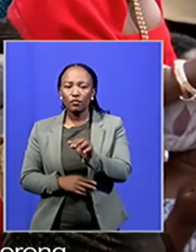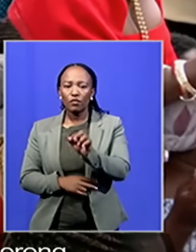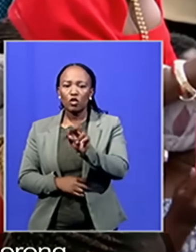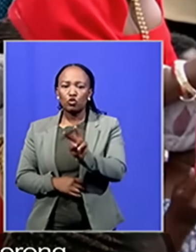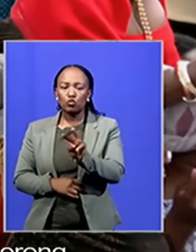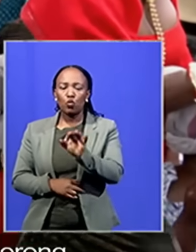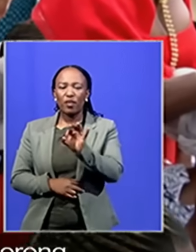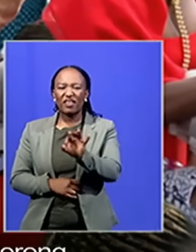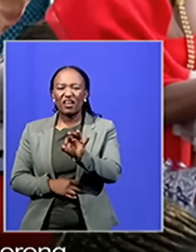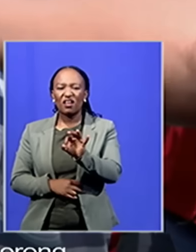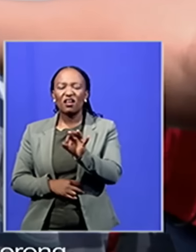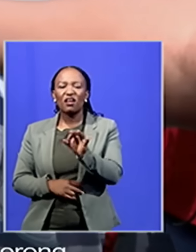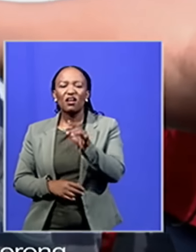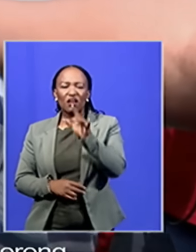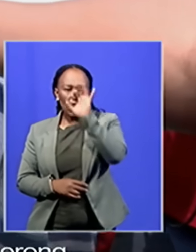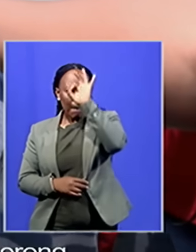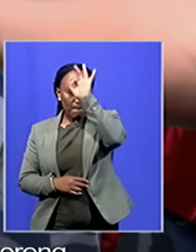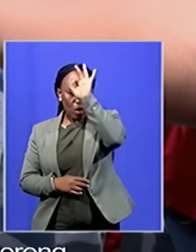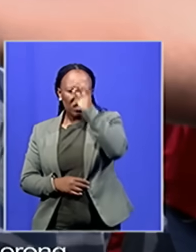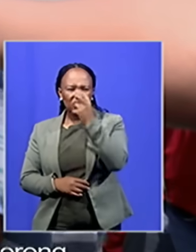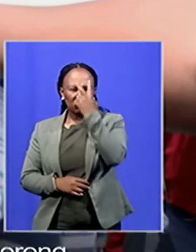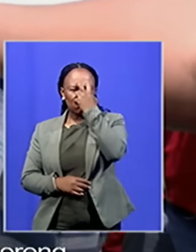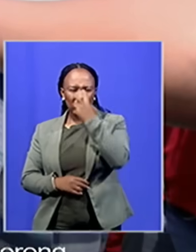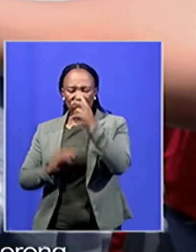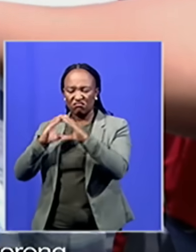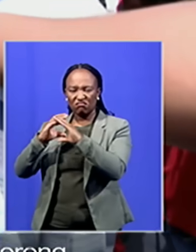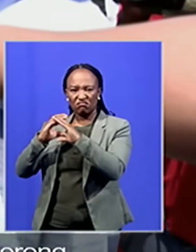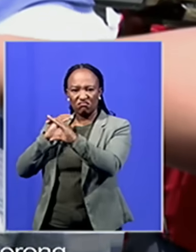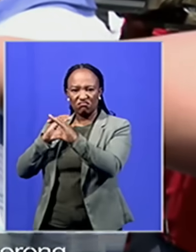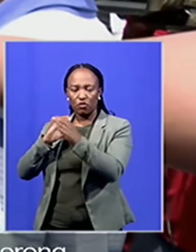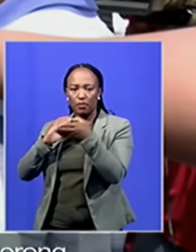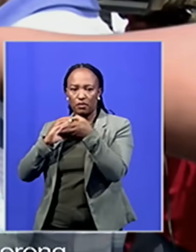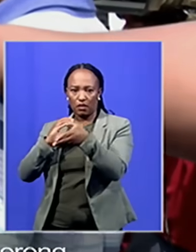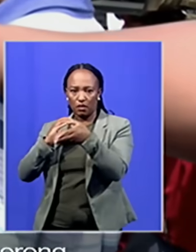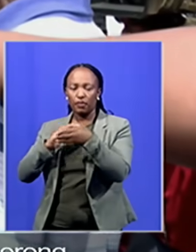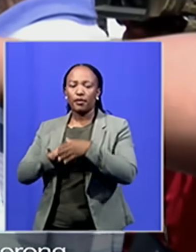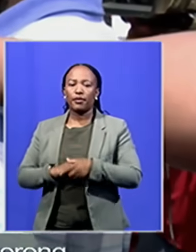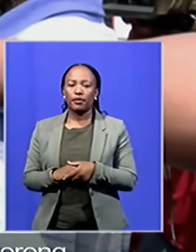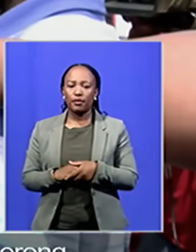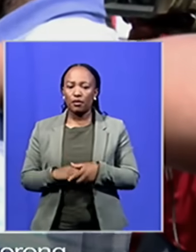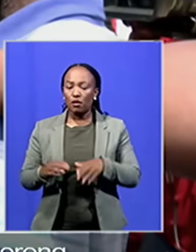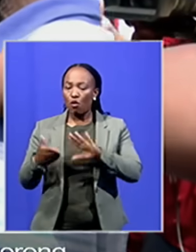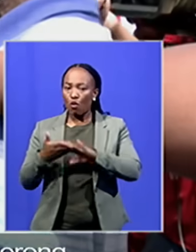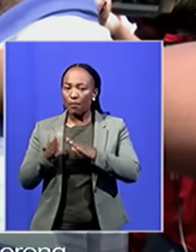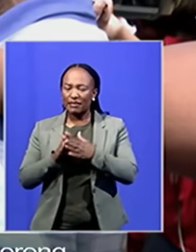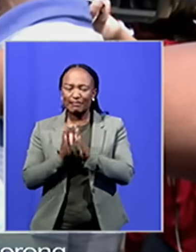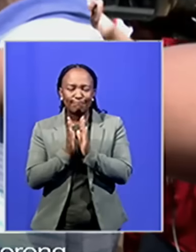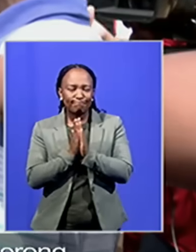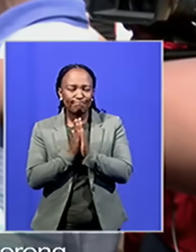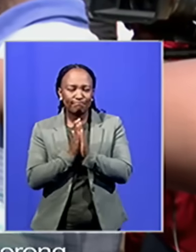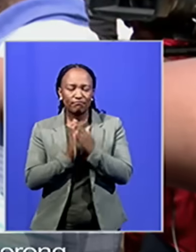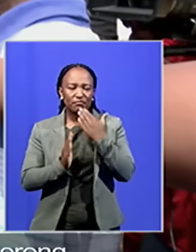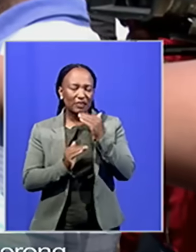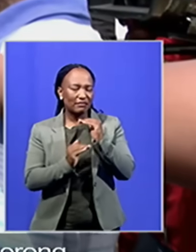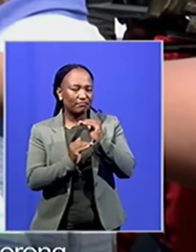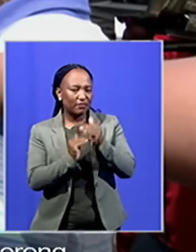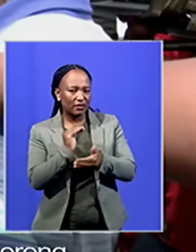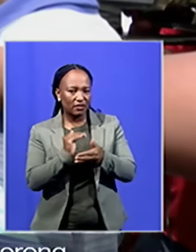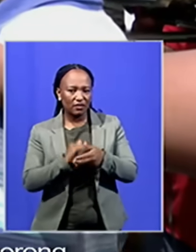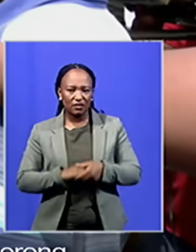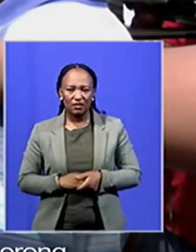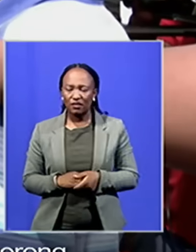that will be permanently stationed there. Baahi ba ipiletsa ho tonakgolo ho ba fa sebaka sa tshireletso. Please.